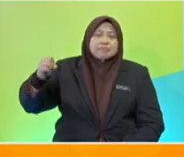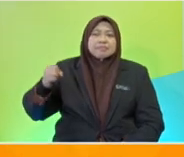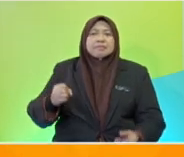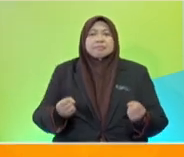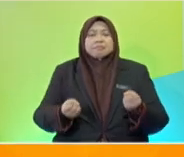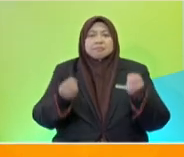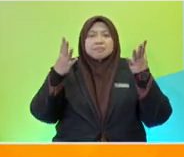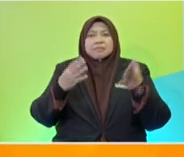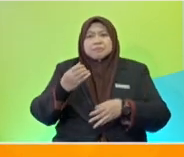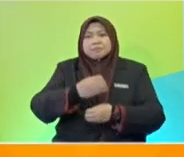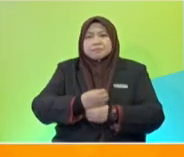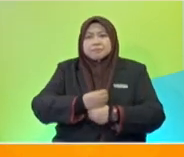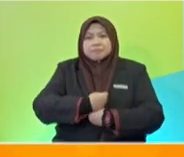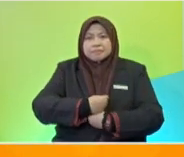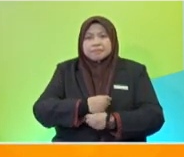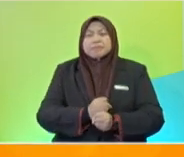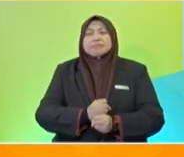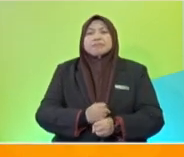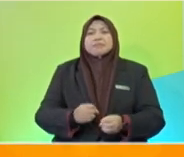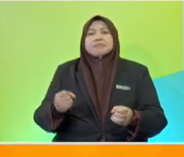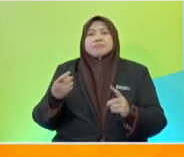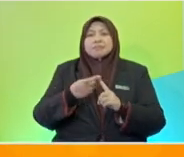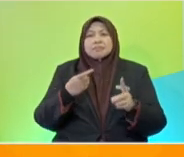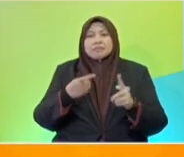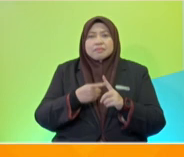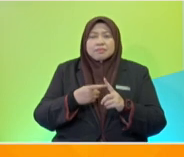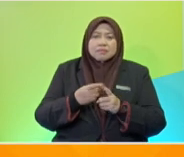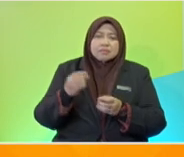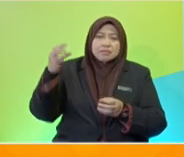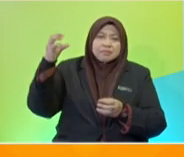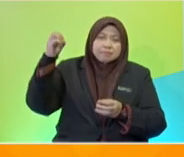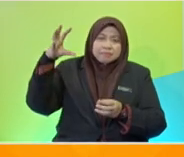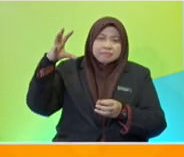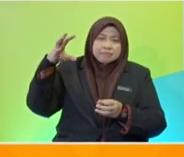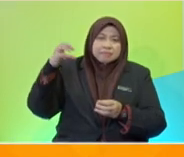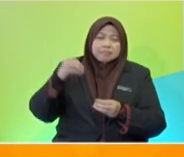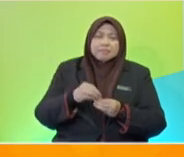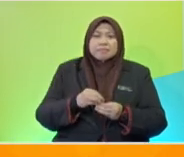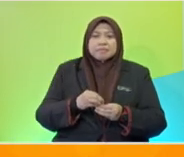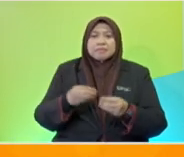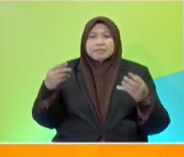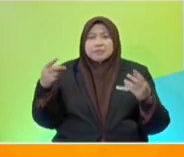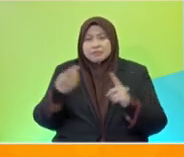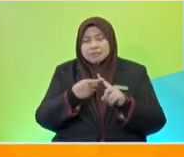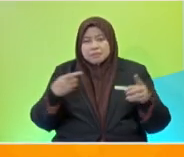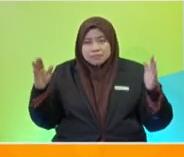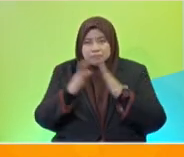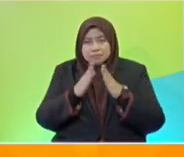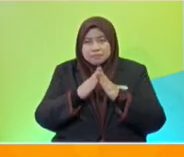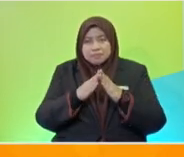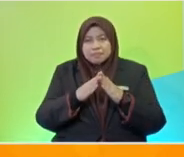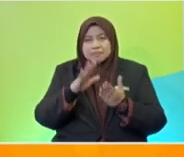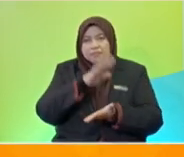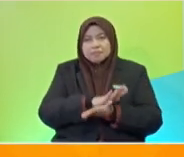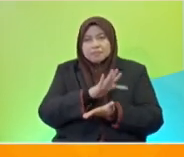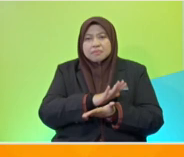many forms. It can be from the light bulb or the lamps in our home, in school, in